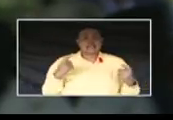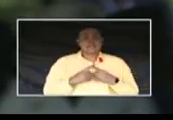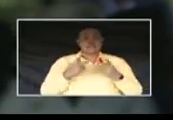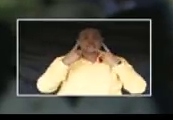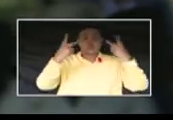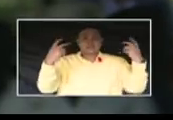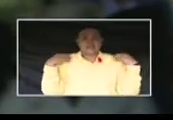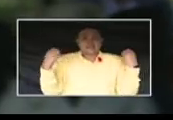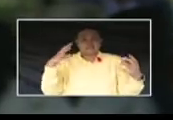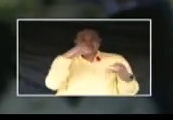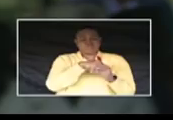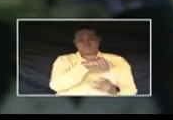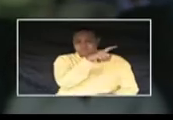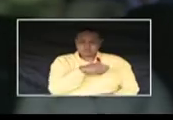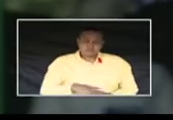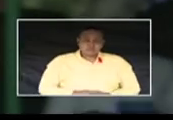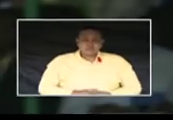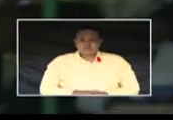health.